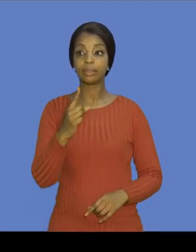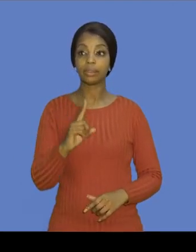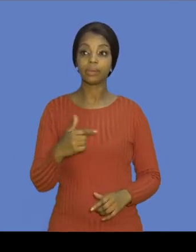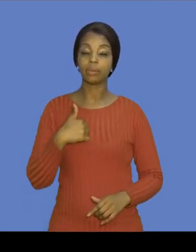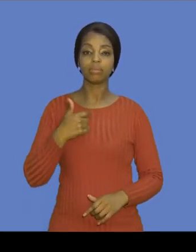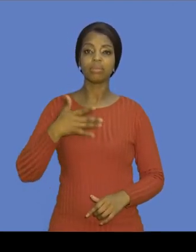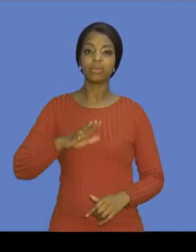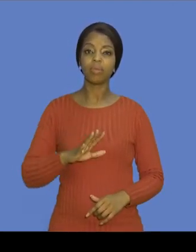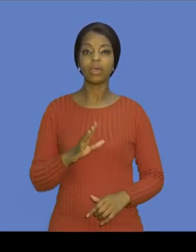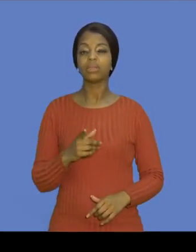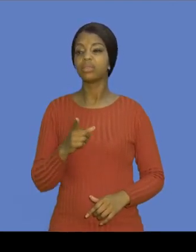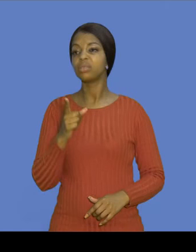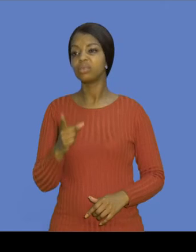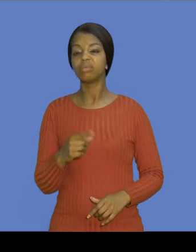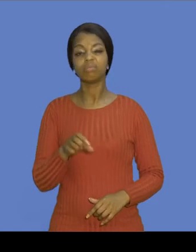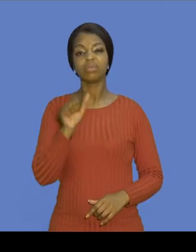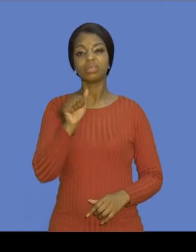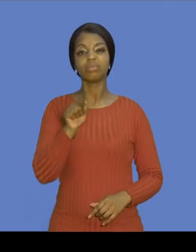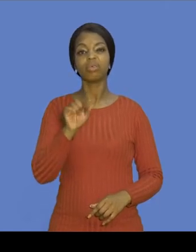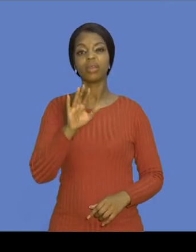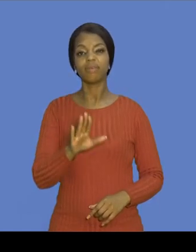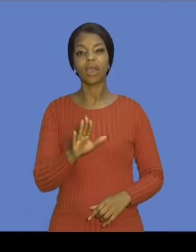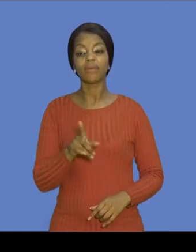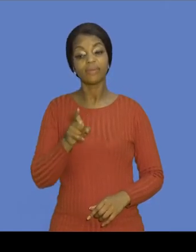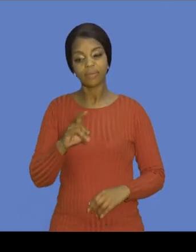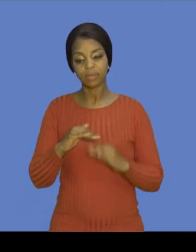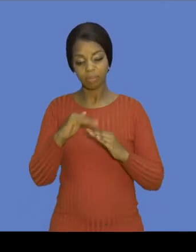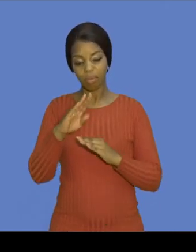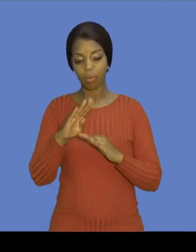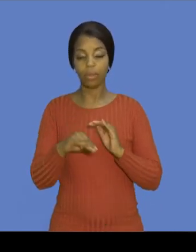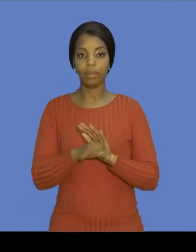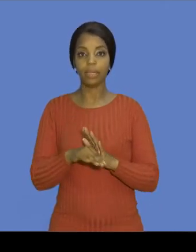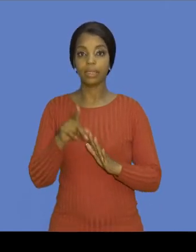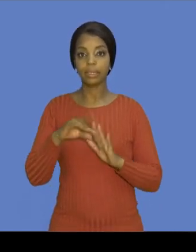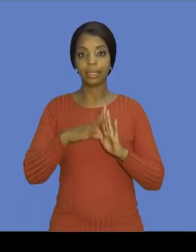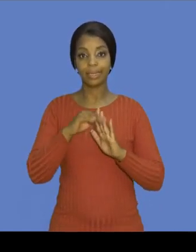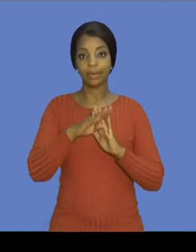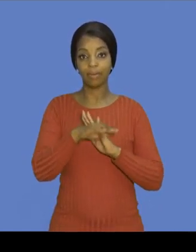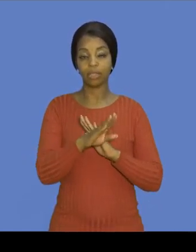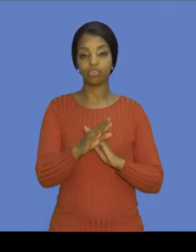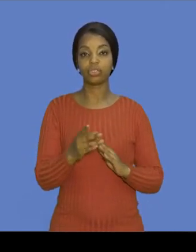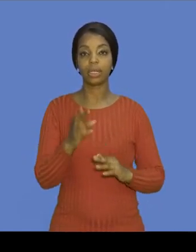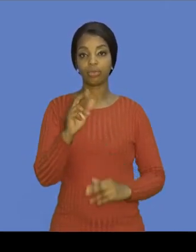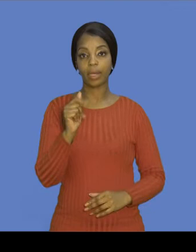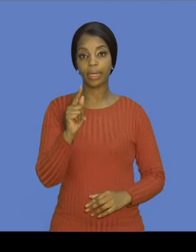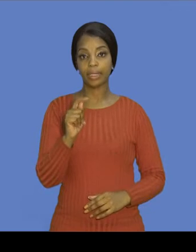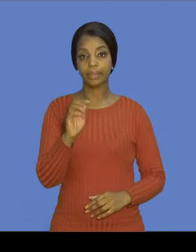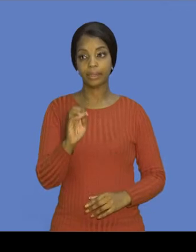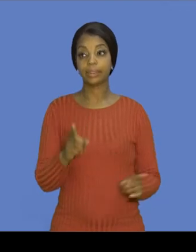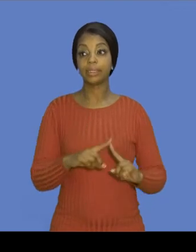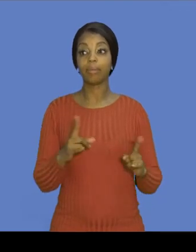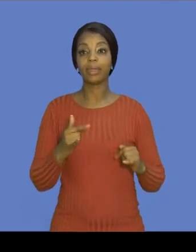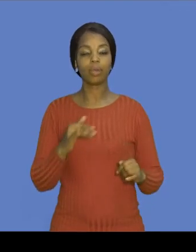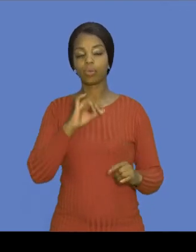is 2% more than the inflation rate. But now at compound interest and not on simple